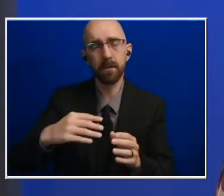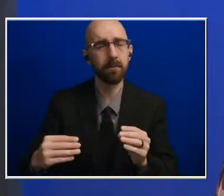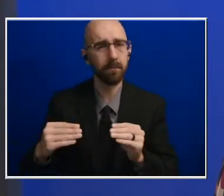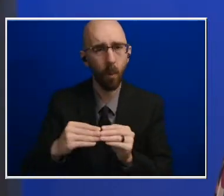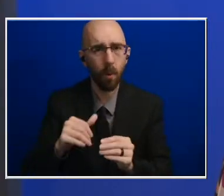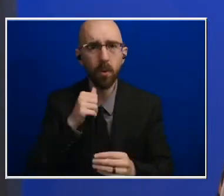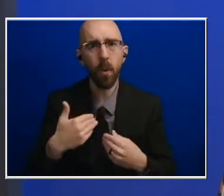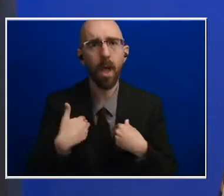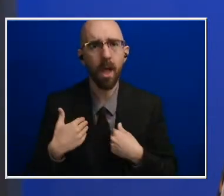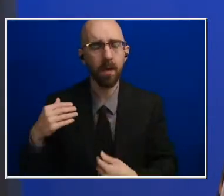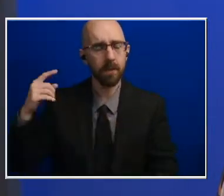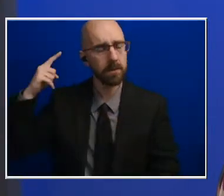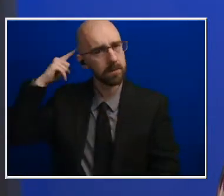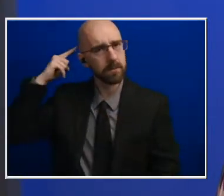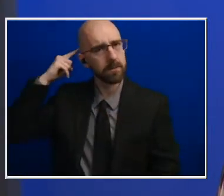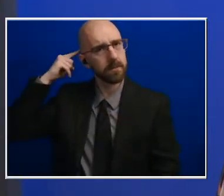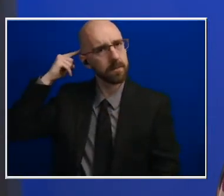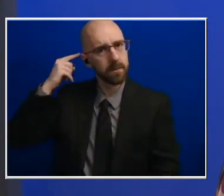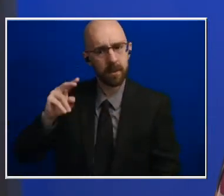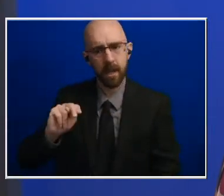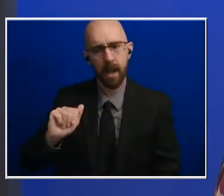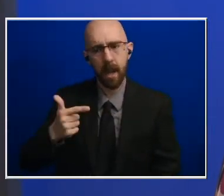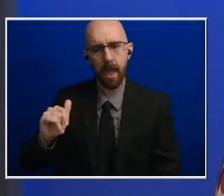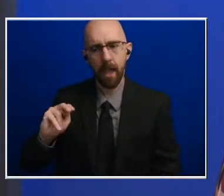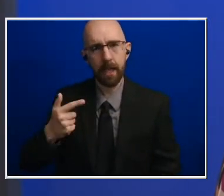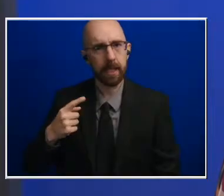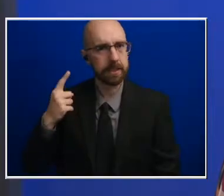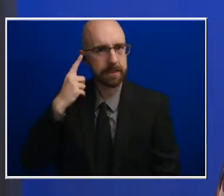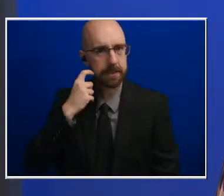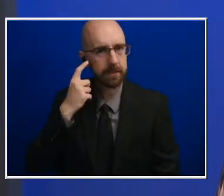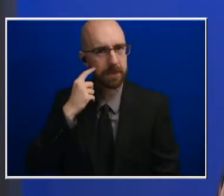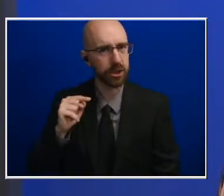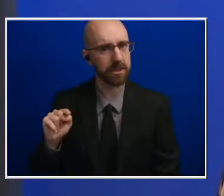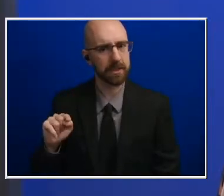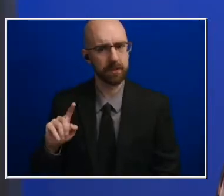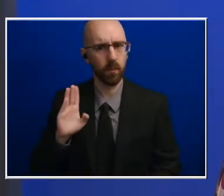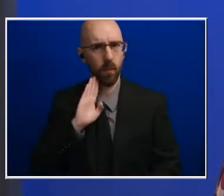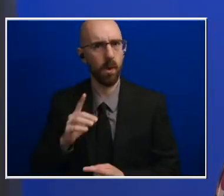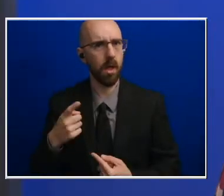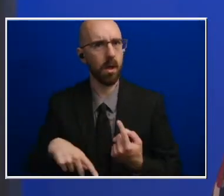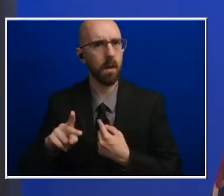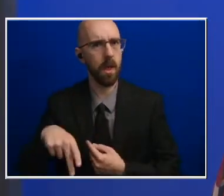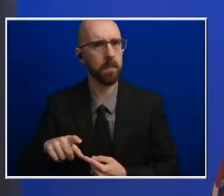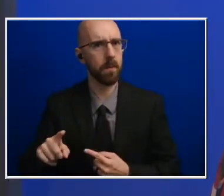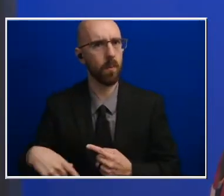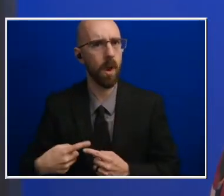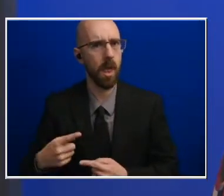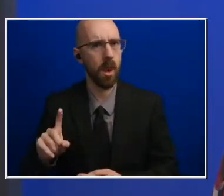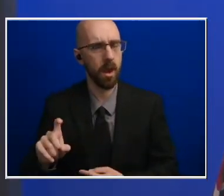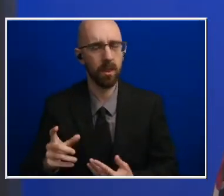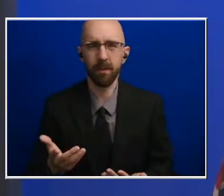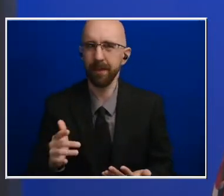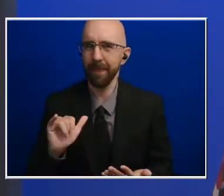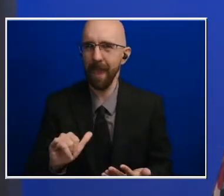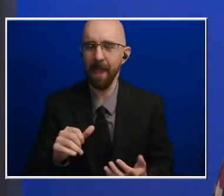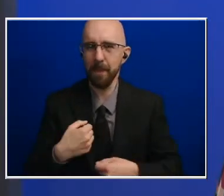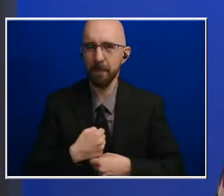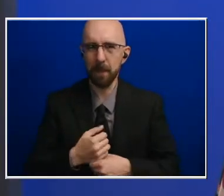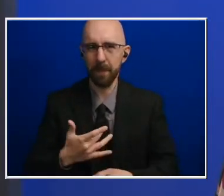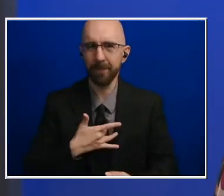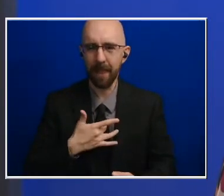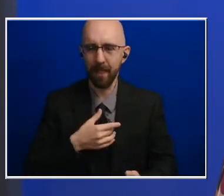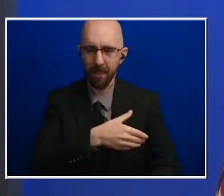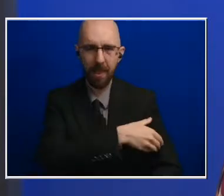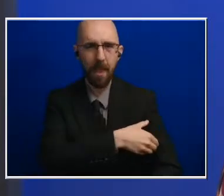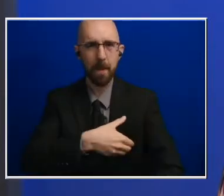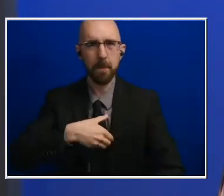nagging suspicion in the back of my head. That just makes me feel empowered